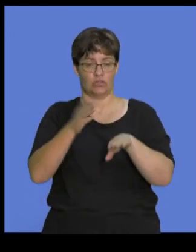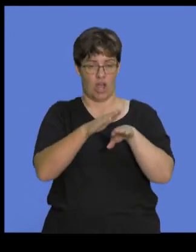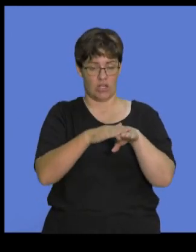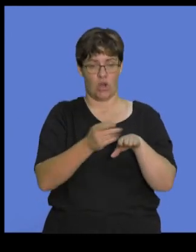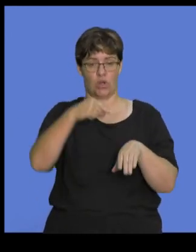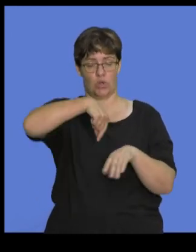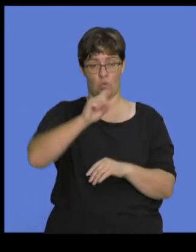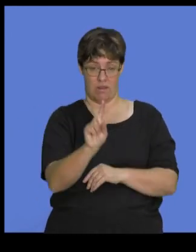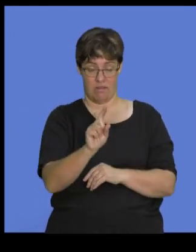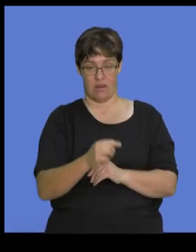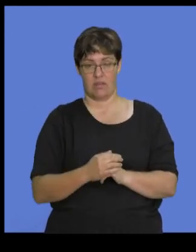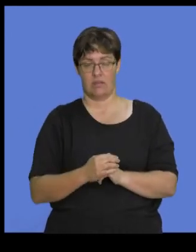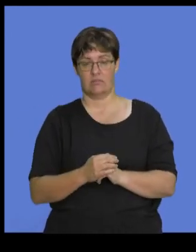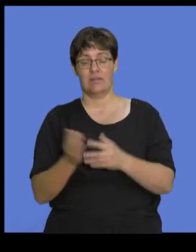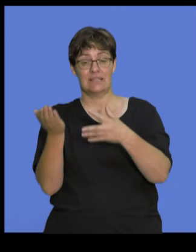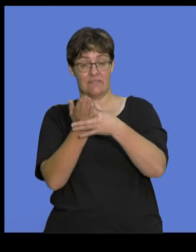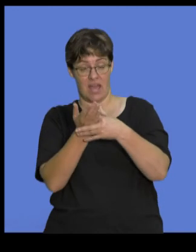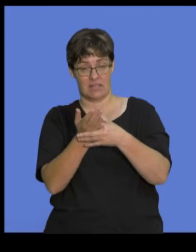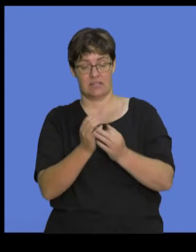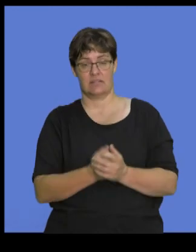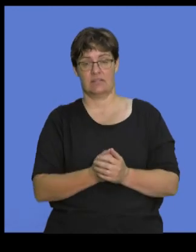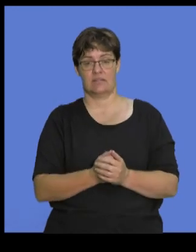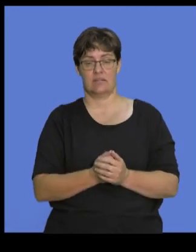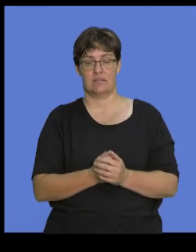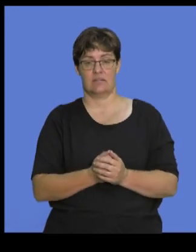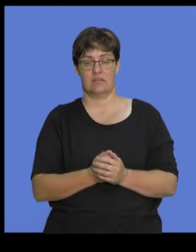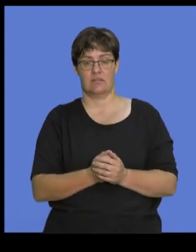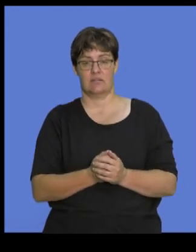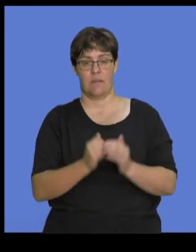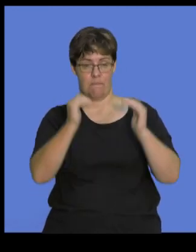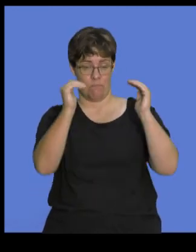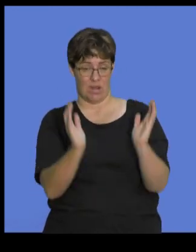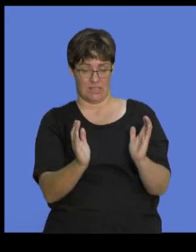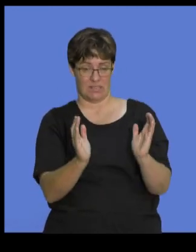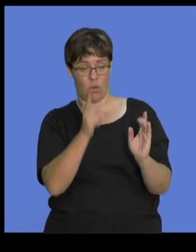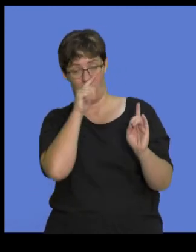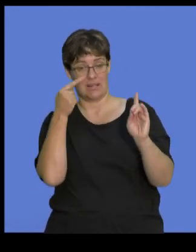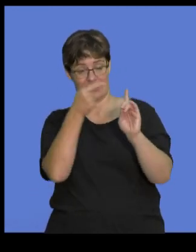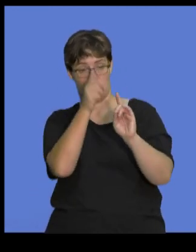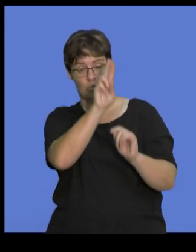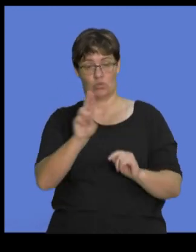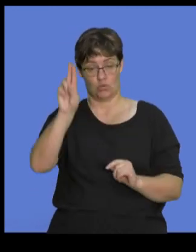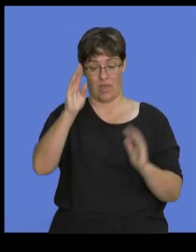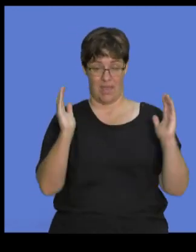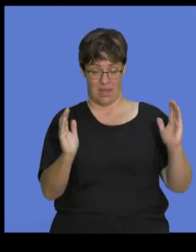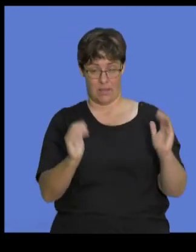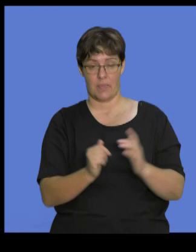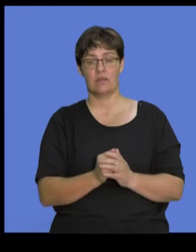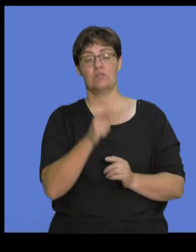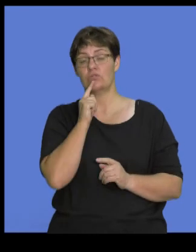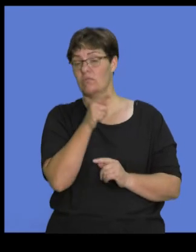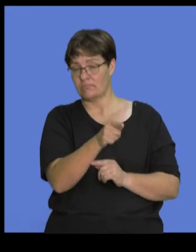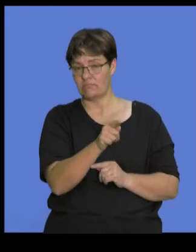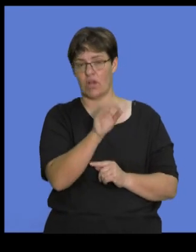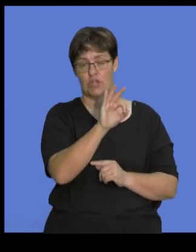the magnitude of charge of Q1, okay? Divided by, let's put that into brackets because our intention is to square the